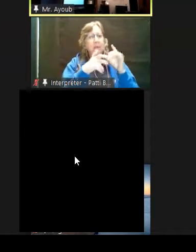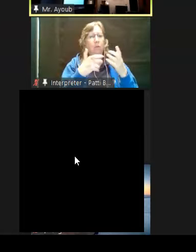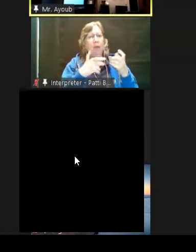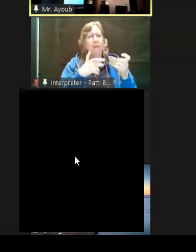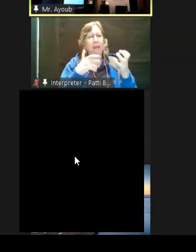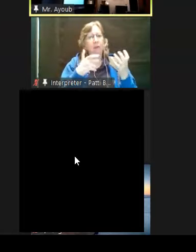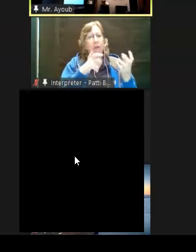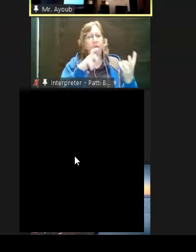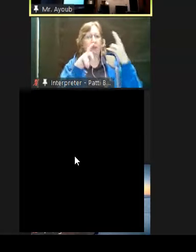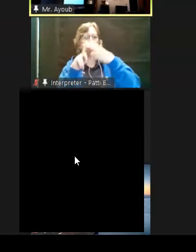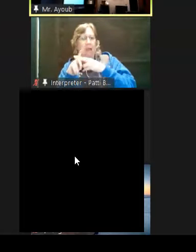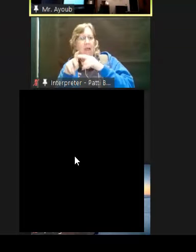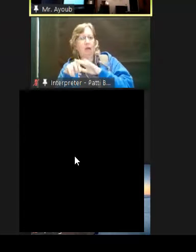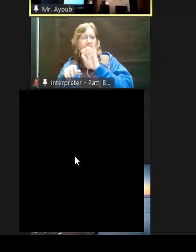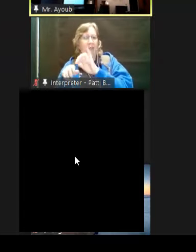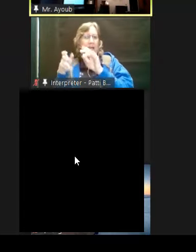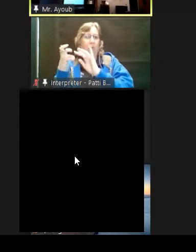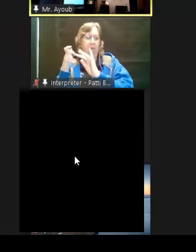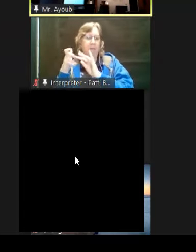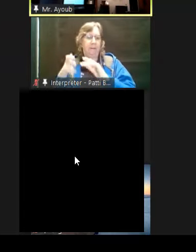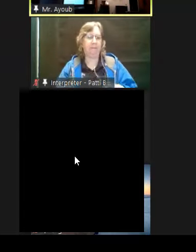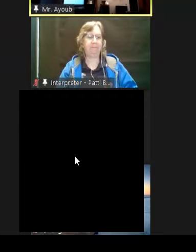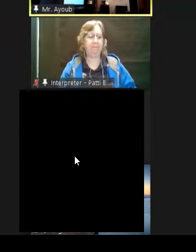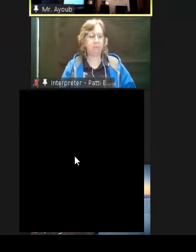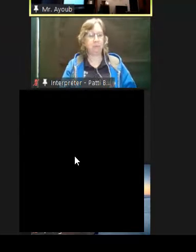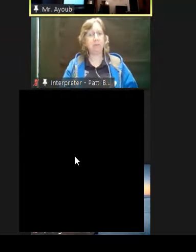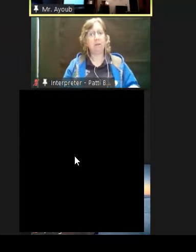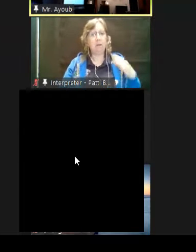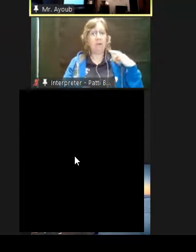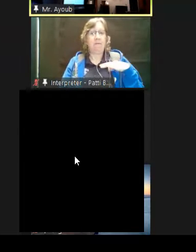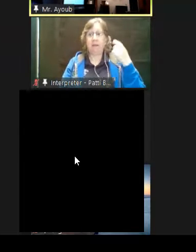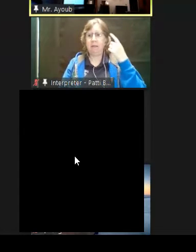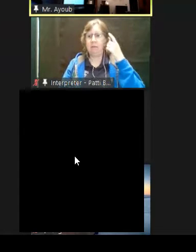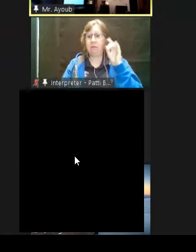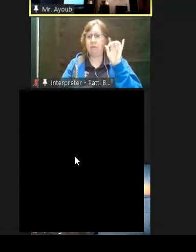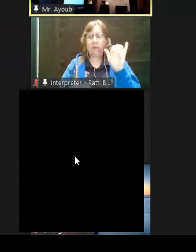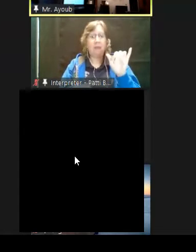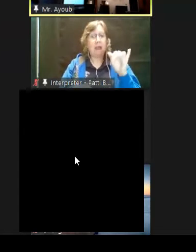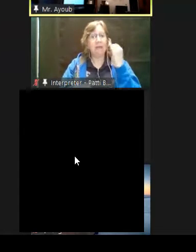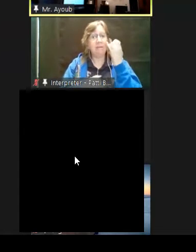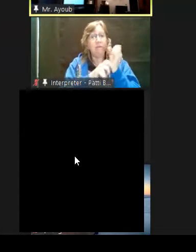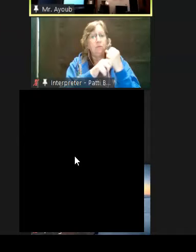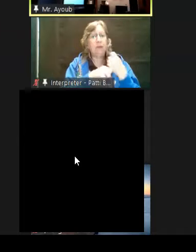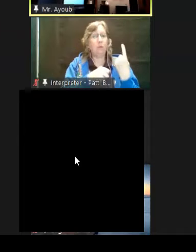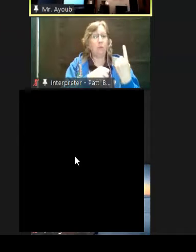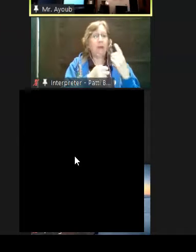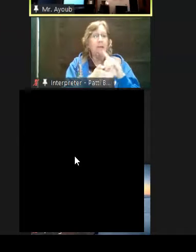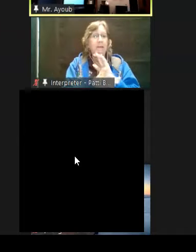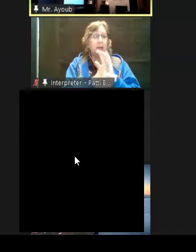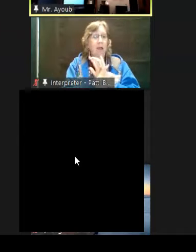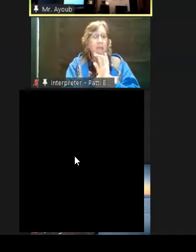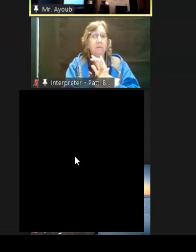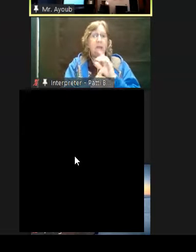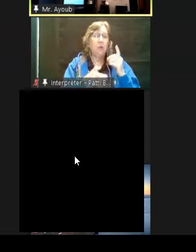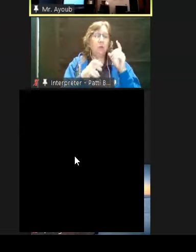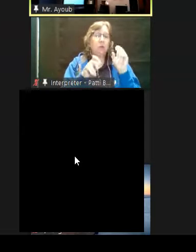The advantages to that is if you created one document, you can populate as many